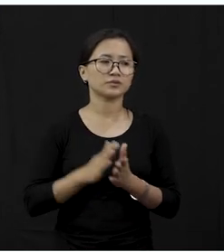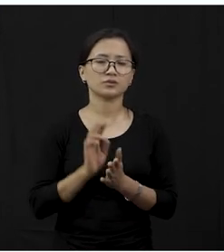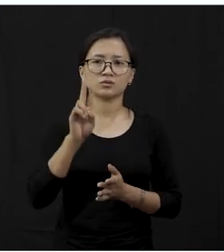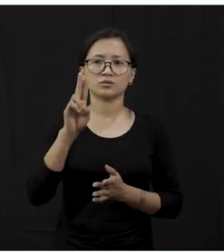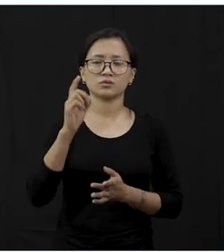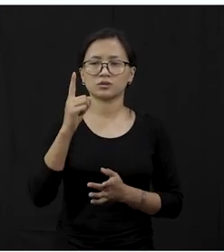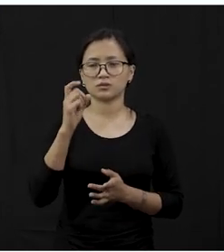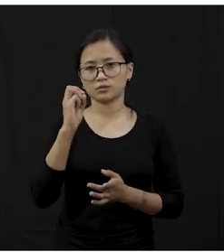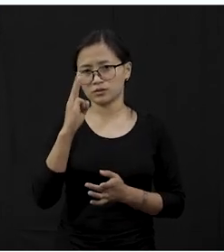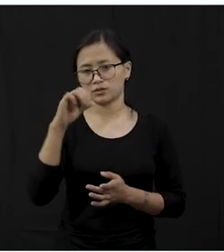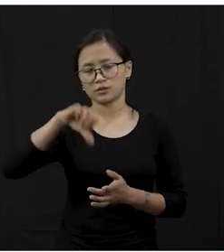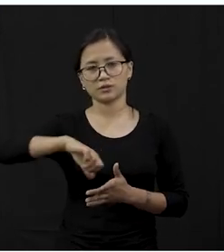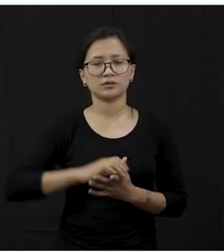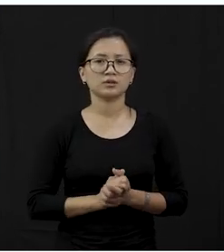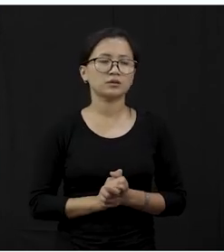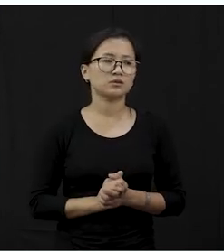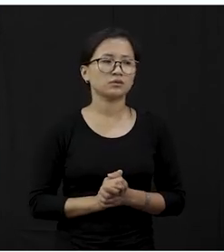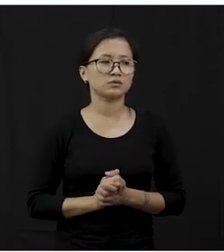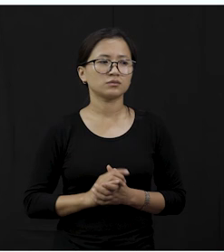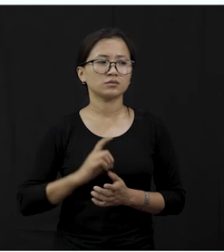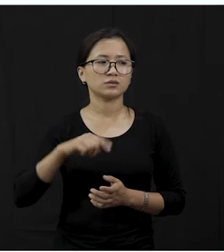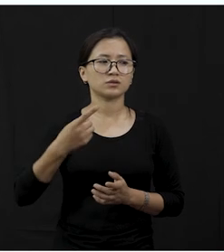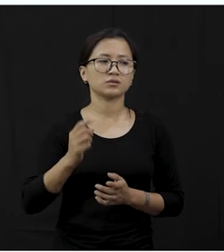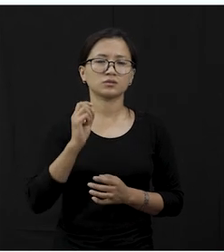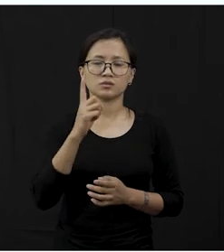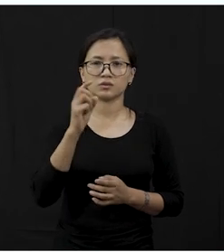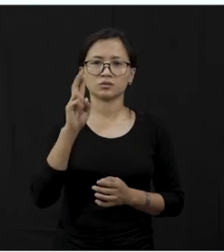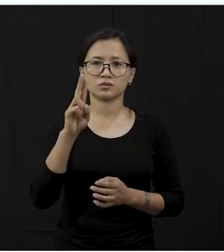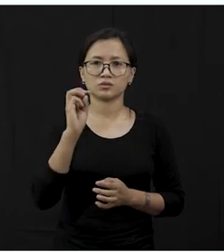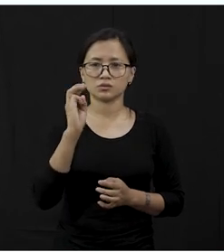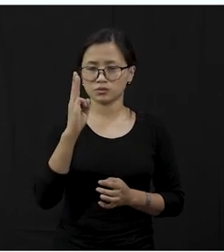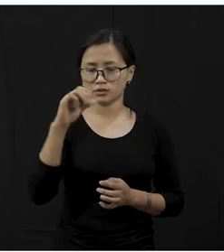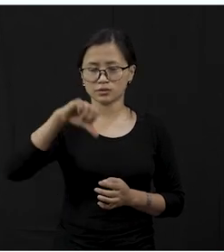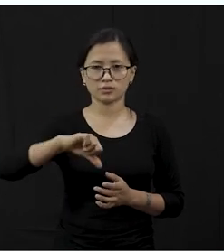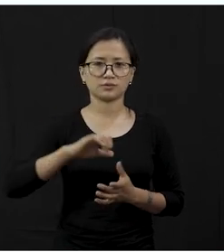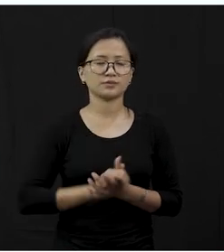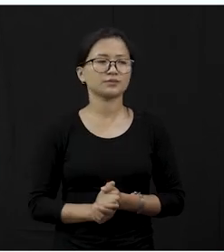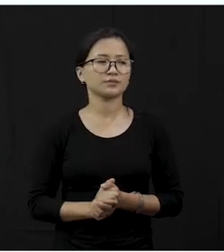3,129. Next, you have 2,139. Next, you have